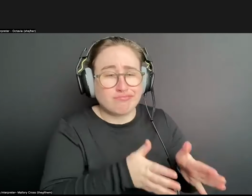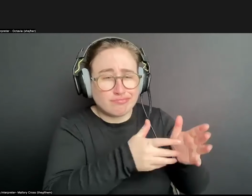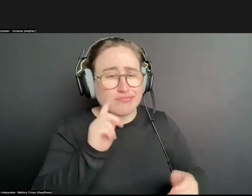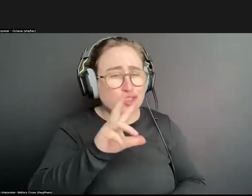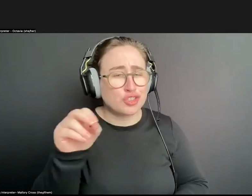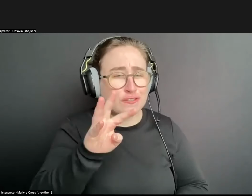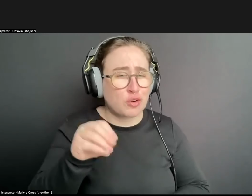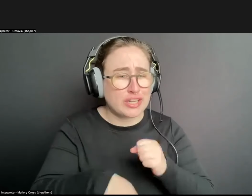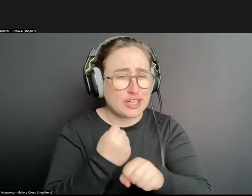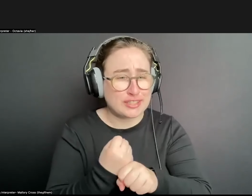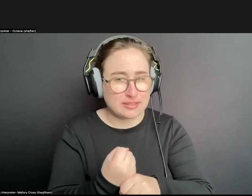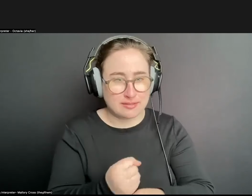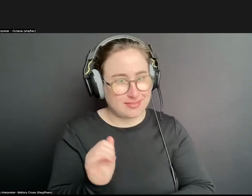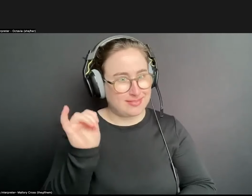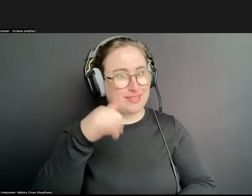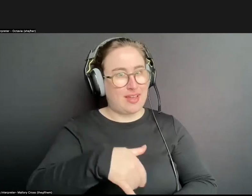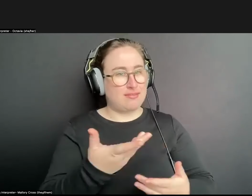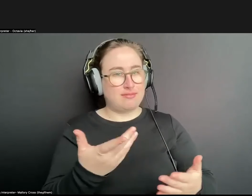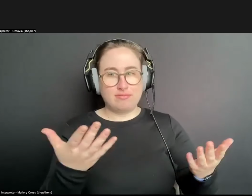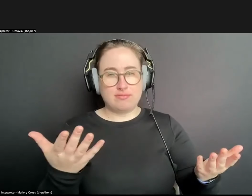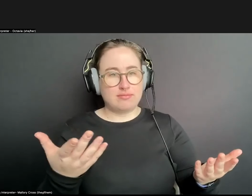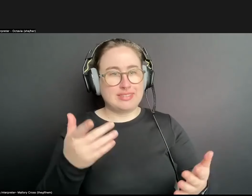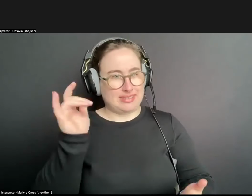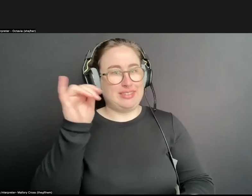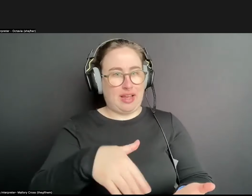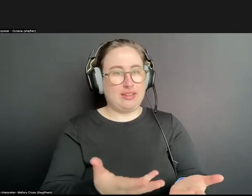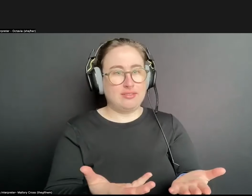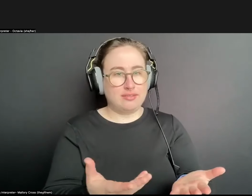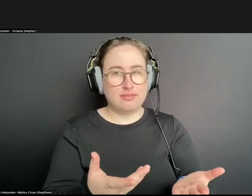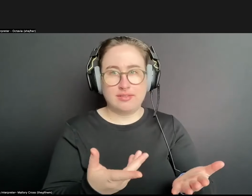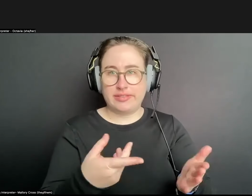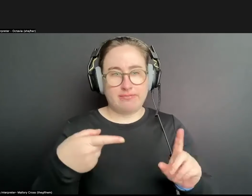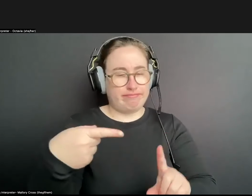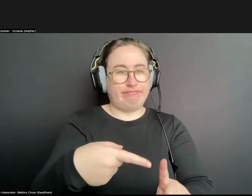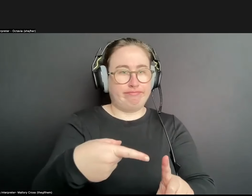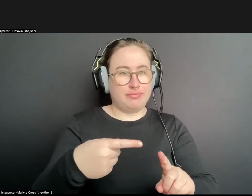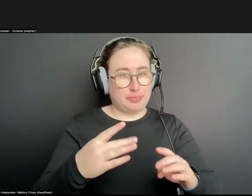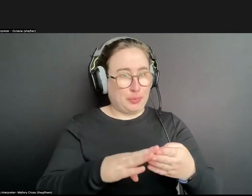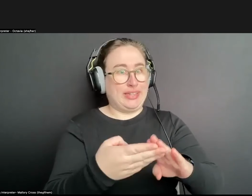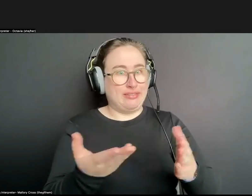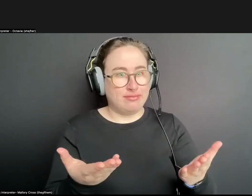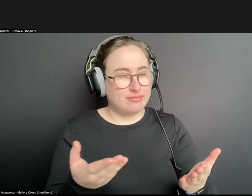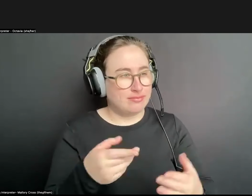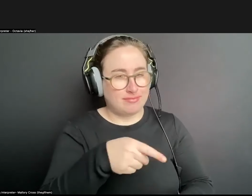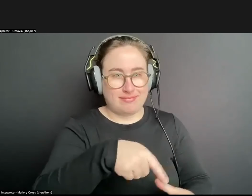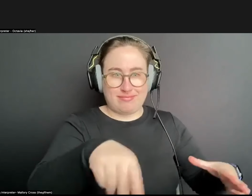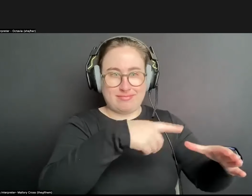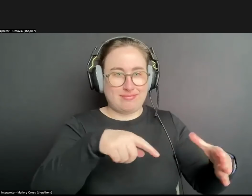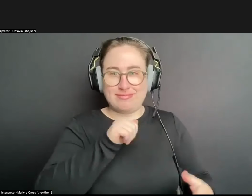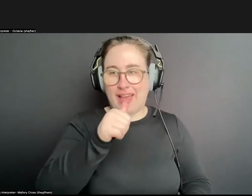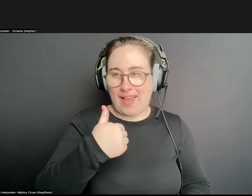And that often reflects the life of a community that doesn't necessarily have access